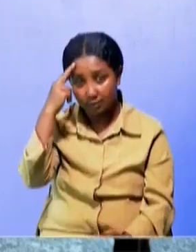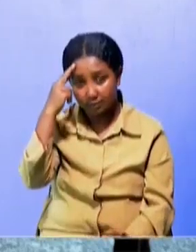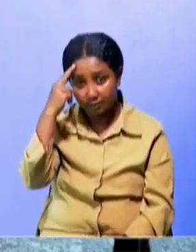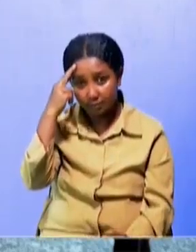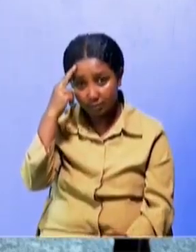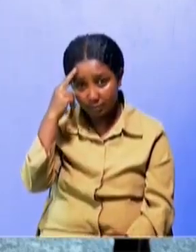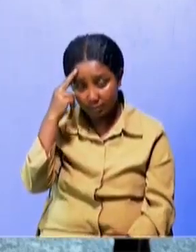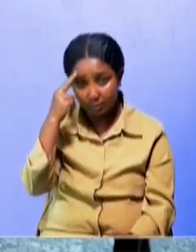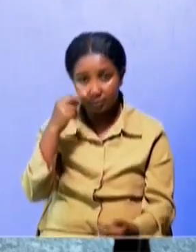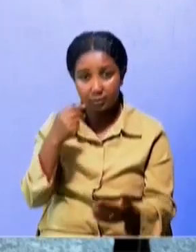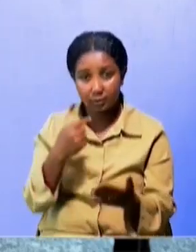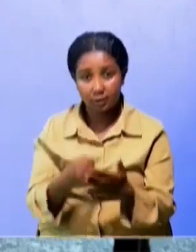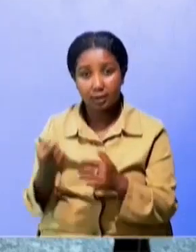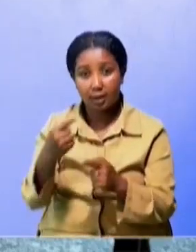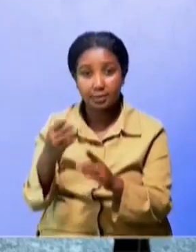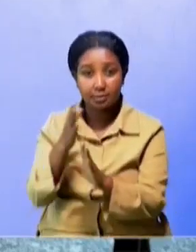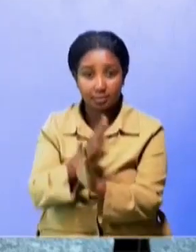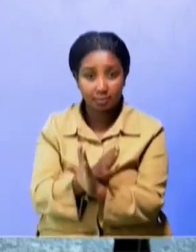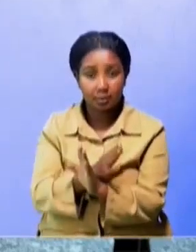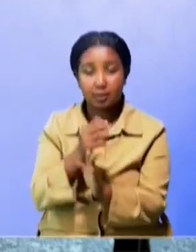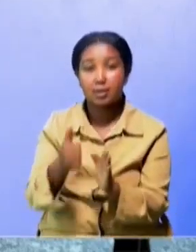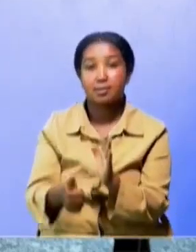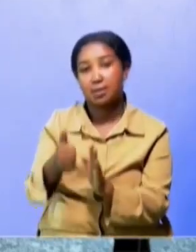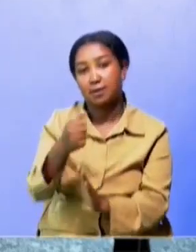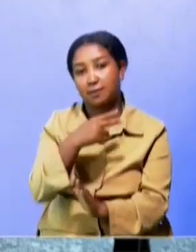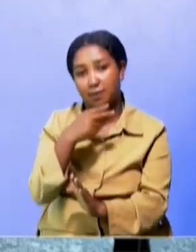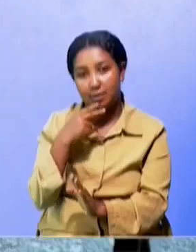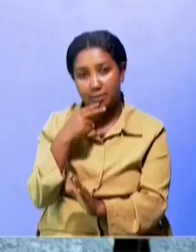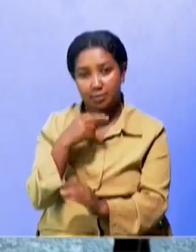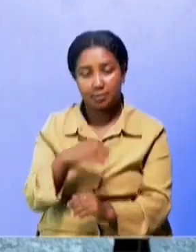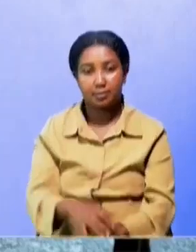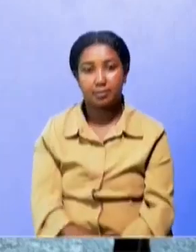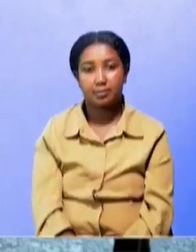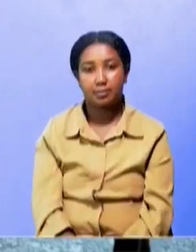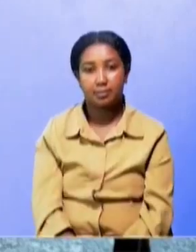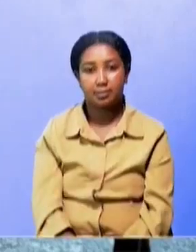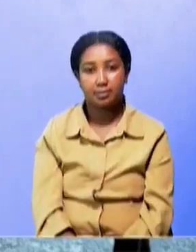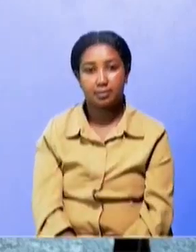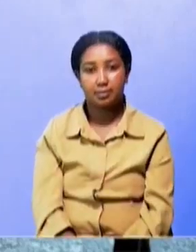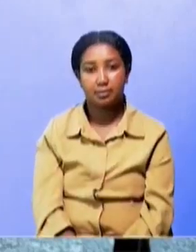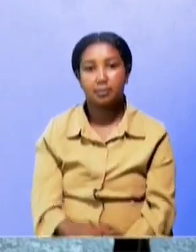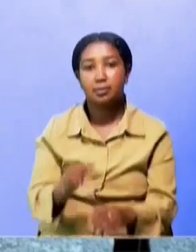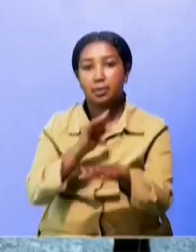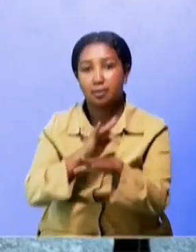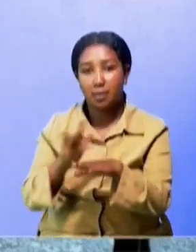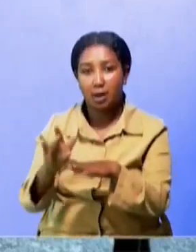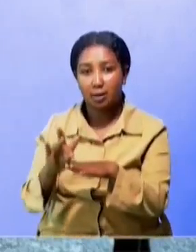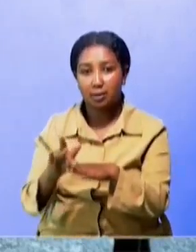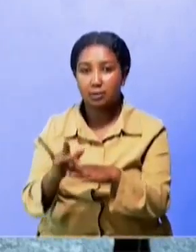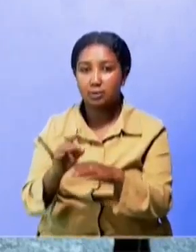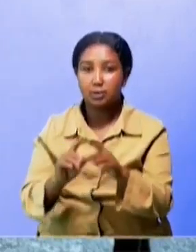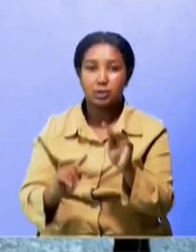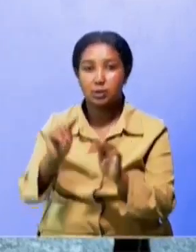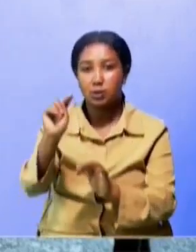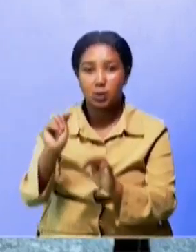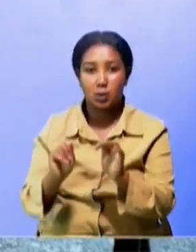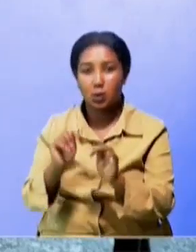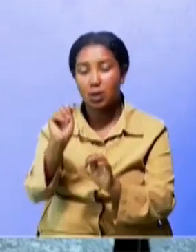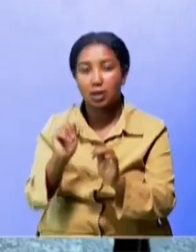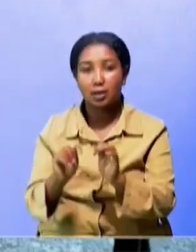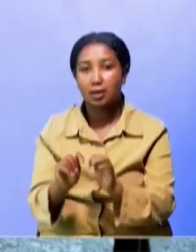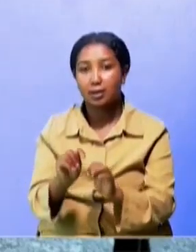it comes before the main verb. Come in again. They are blank reading storybooks. They